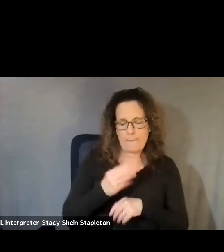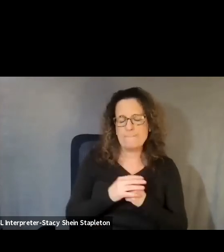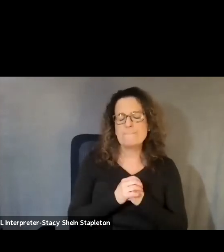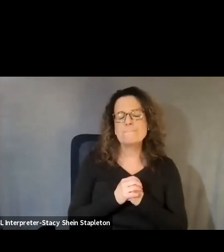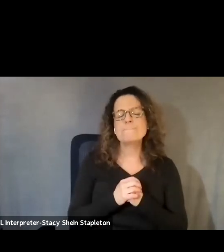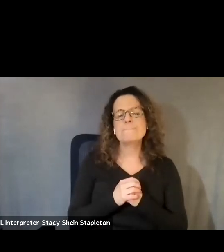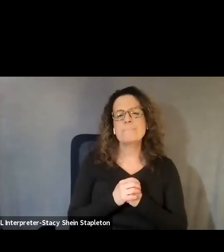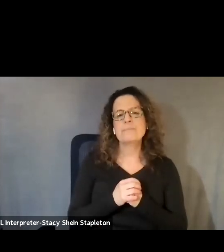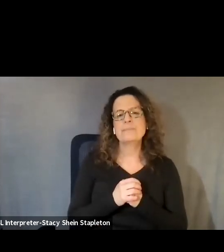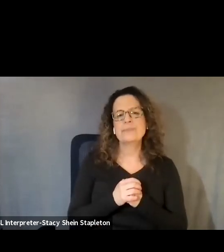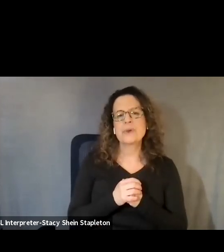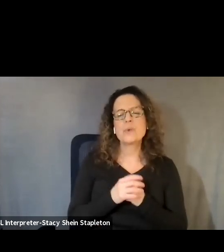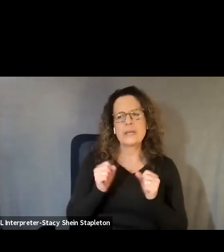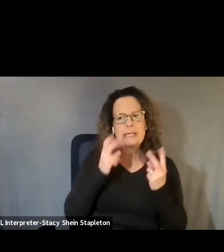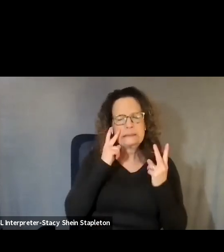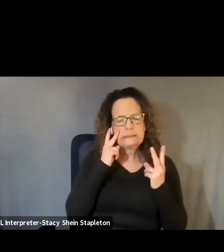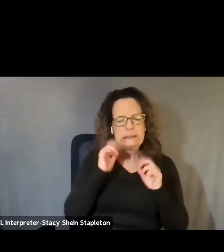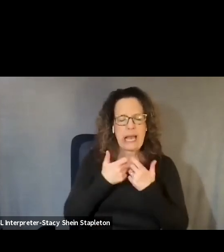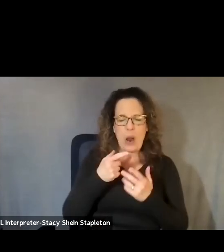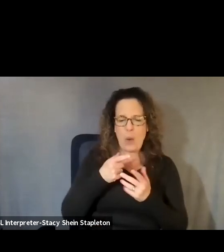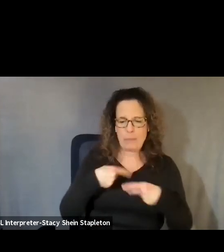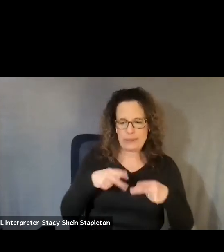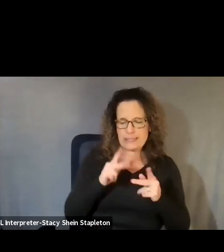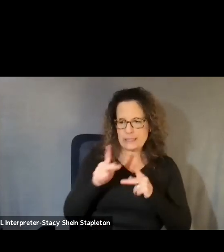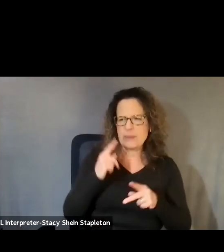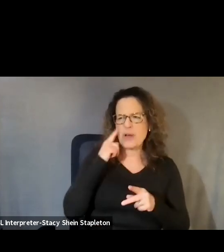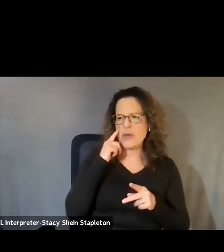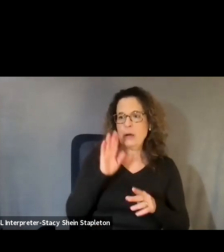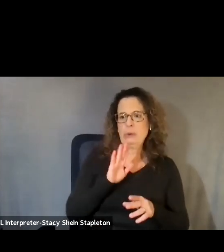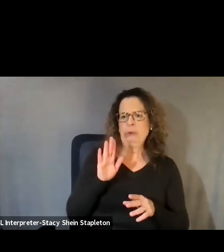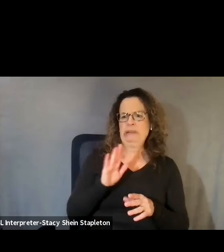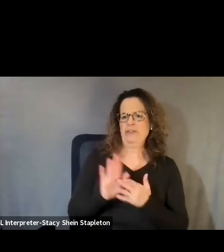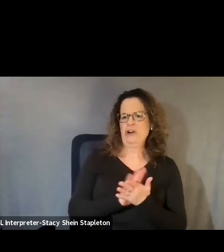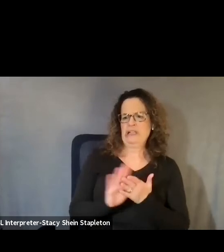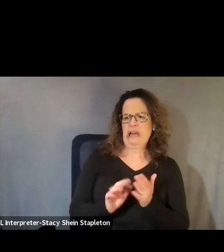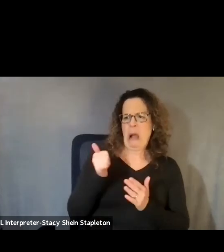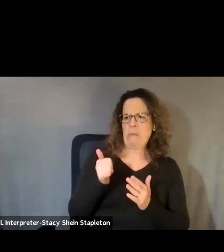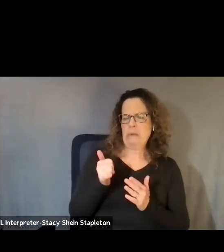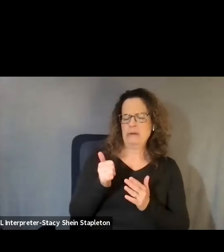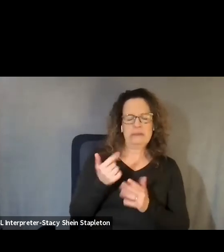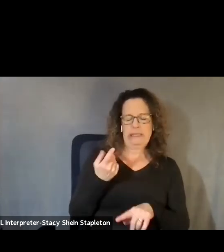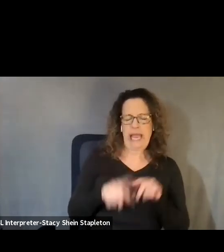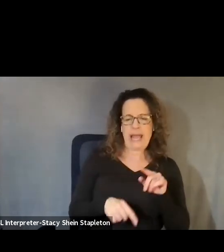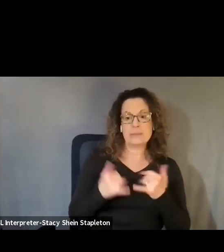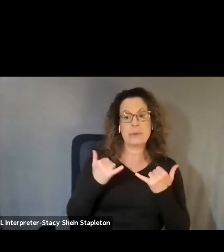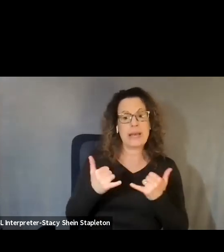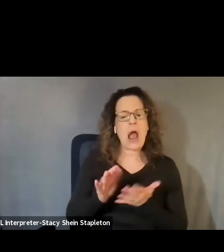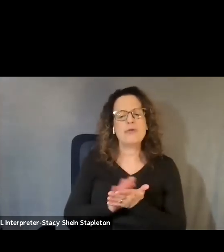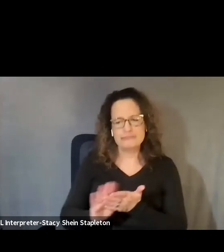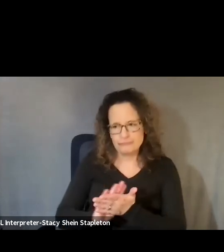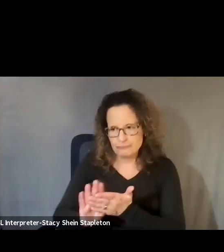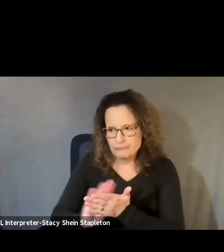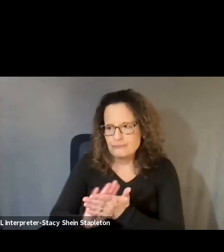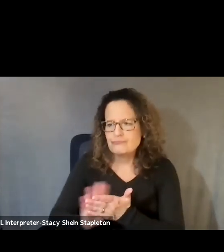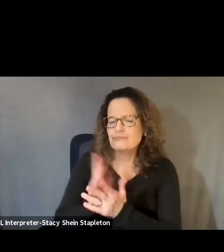are seeing how places that people thought would never be cleaned up ever are now being cleaned up